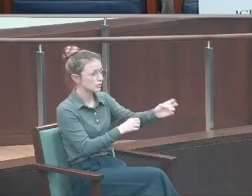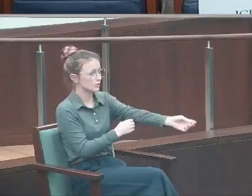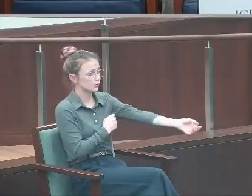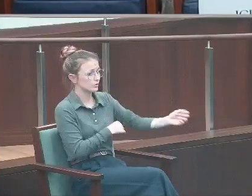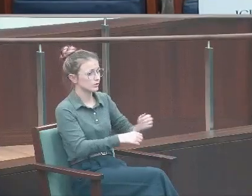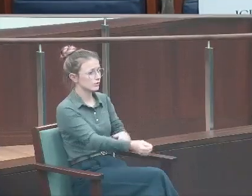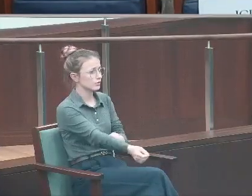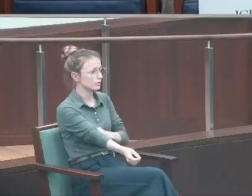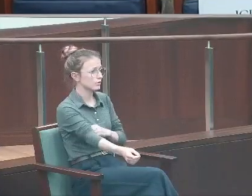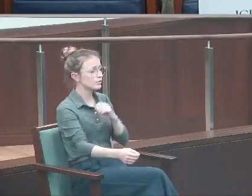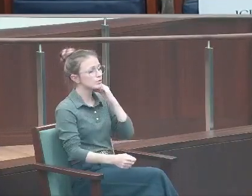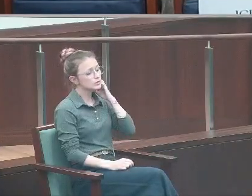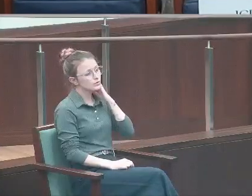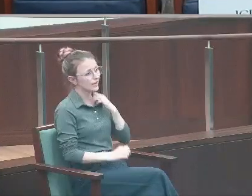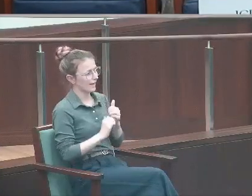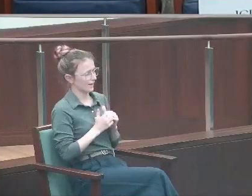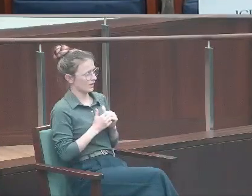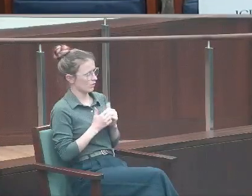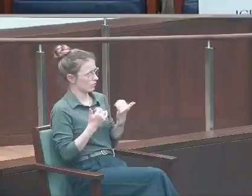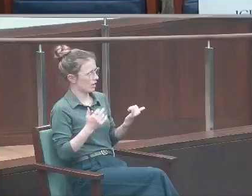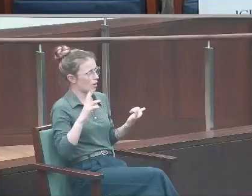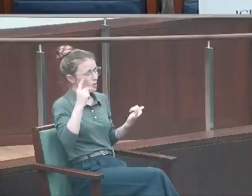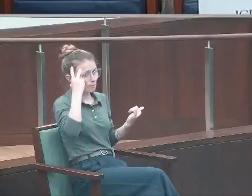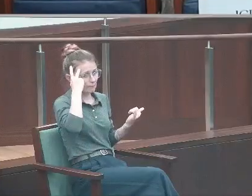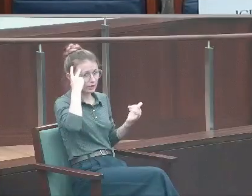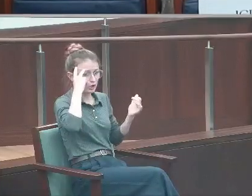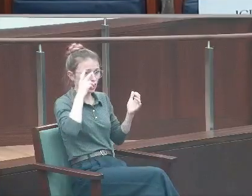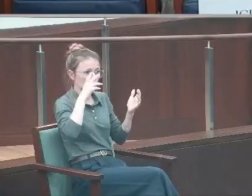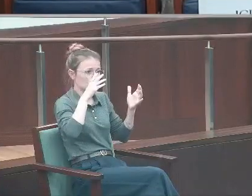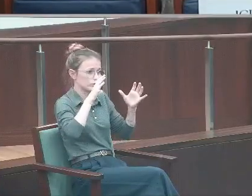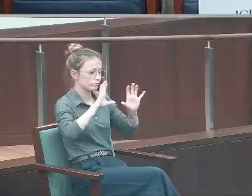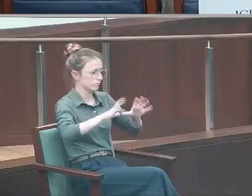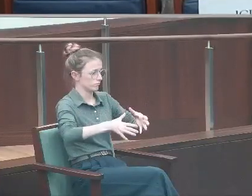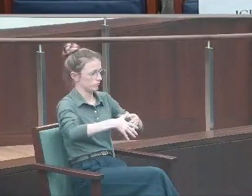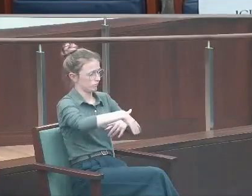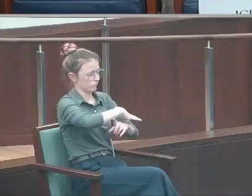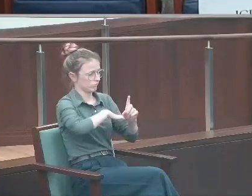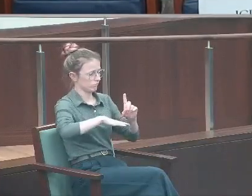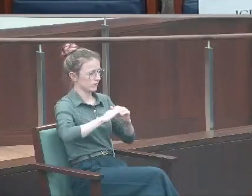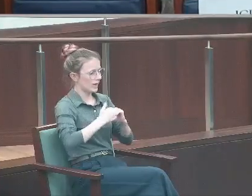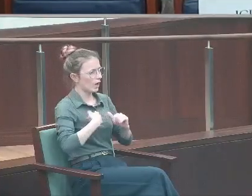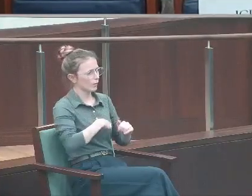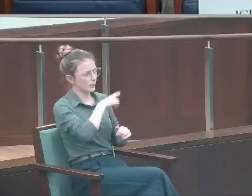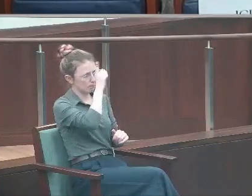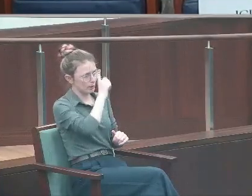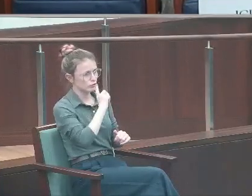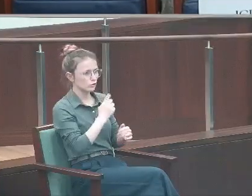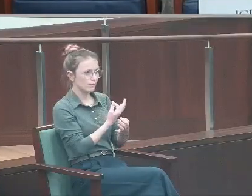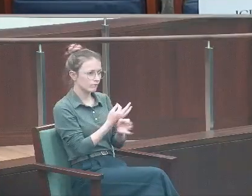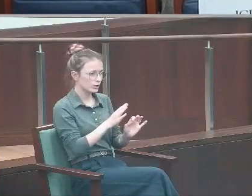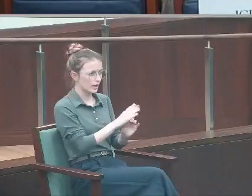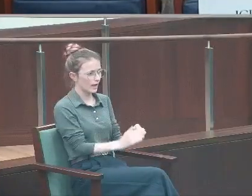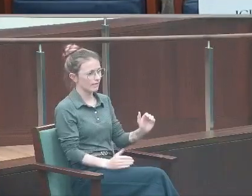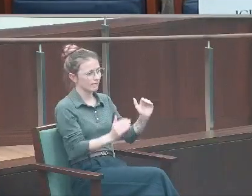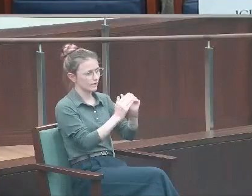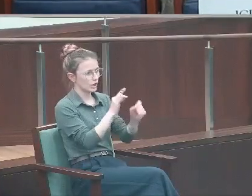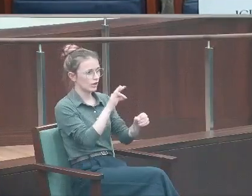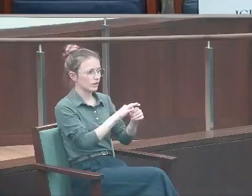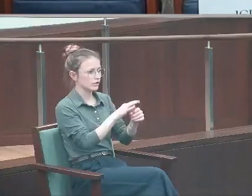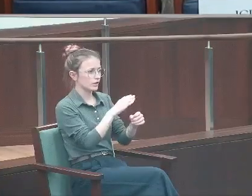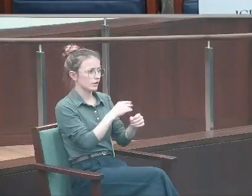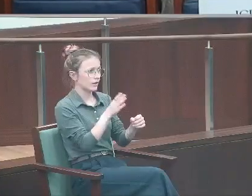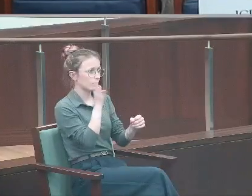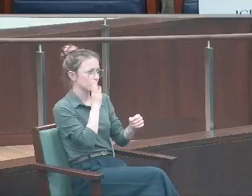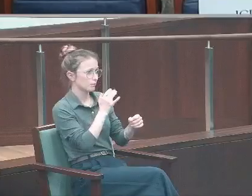we, in this climate, protect and ensure free and fair elections? And I would be remiss if I didn't say